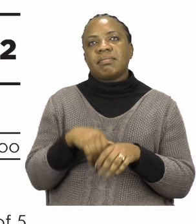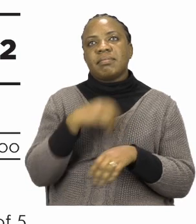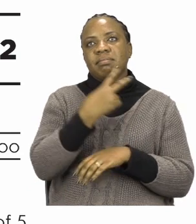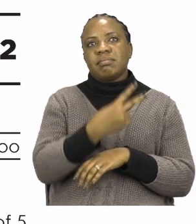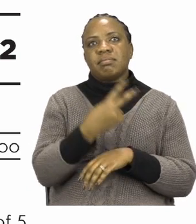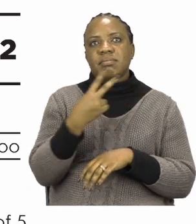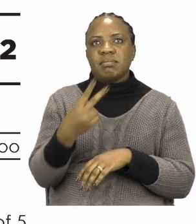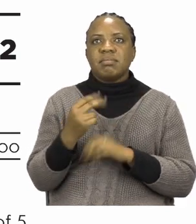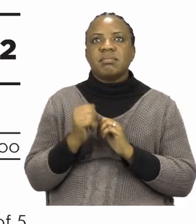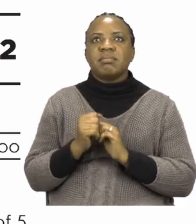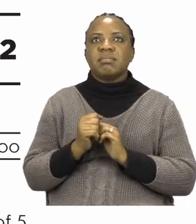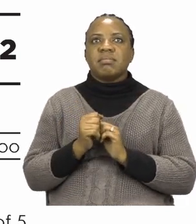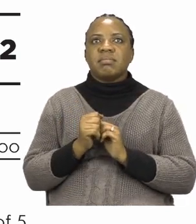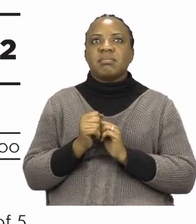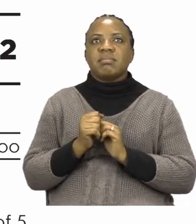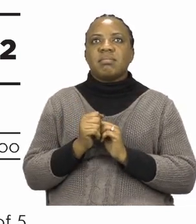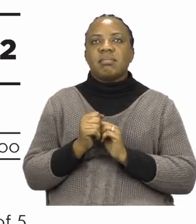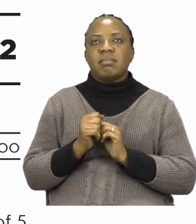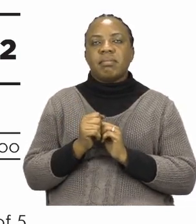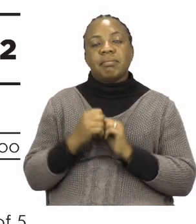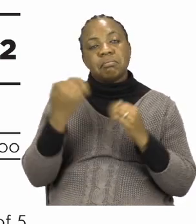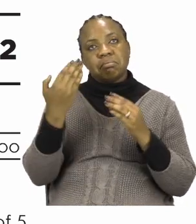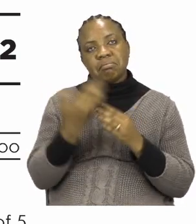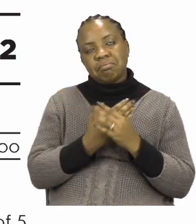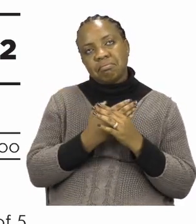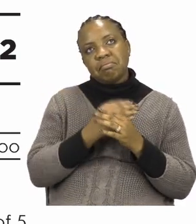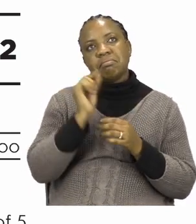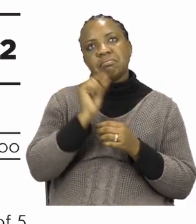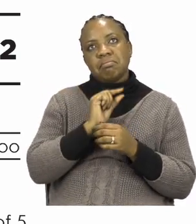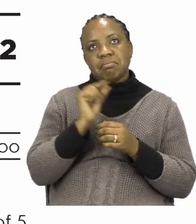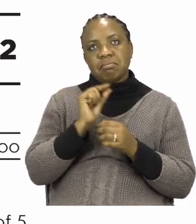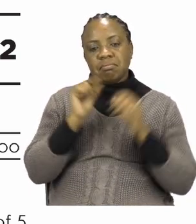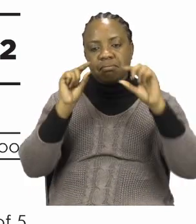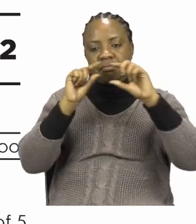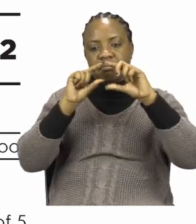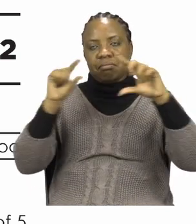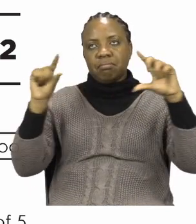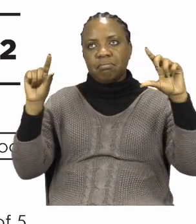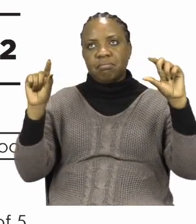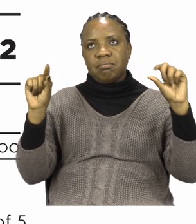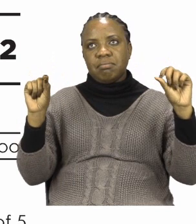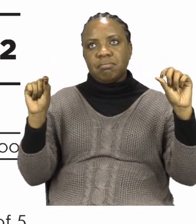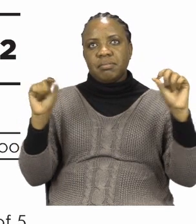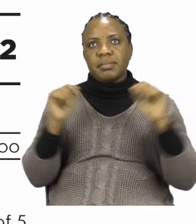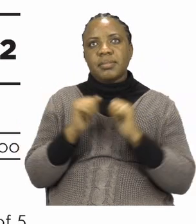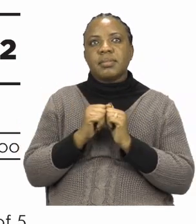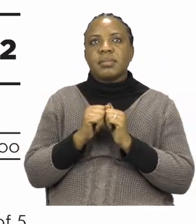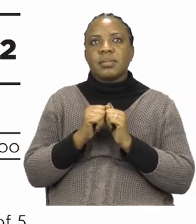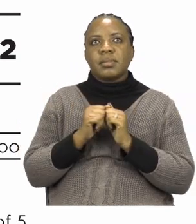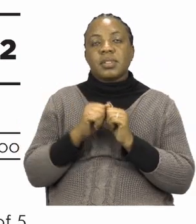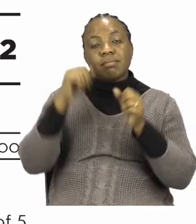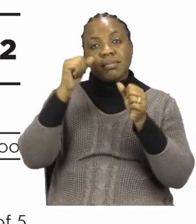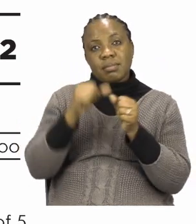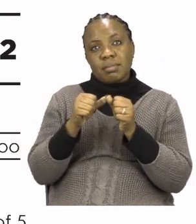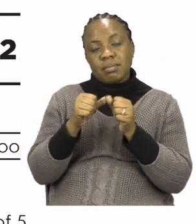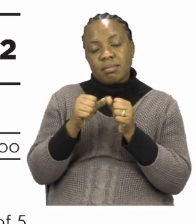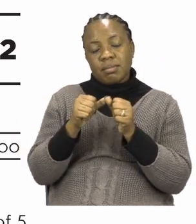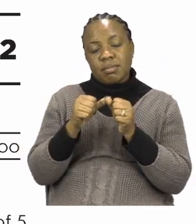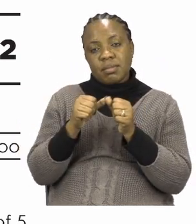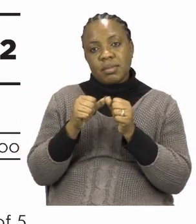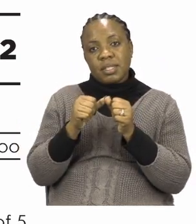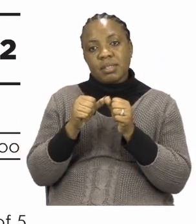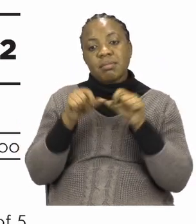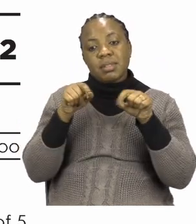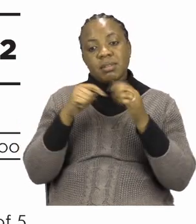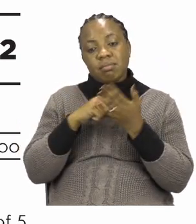22, we are focusing on our vocabulary words. Now remember, our theme this week is